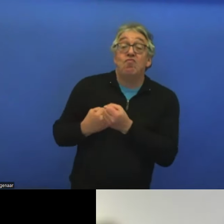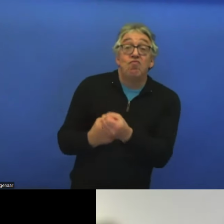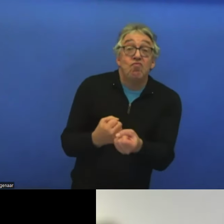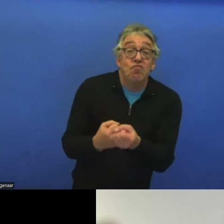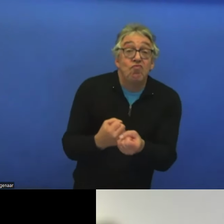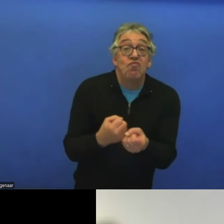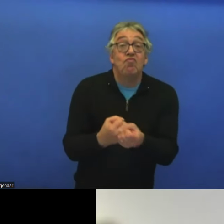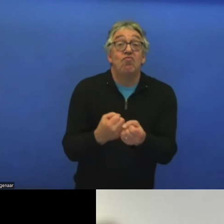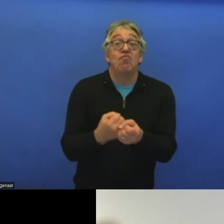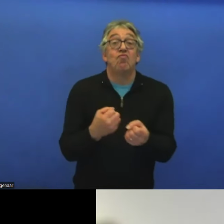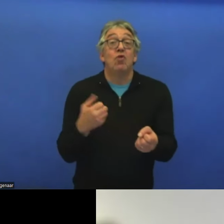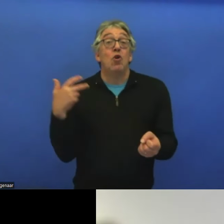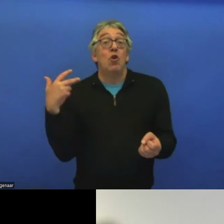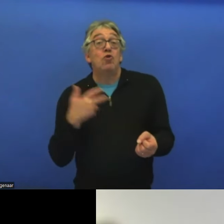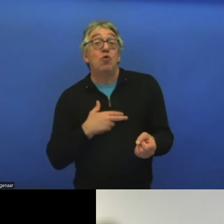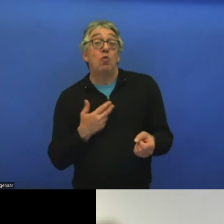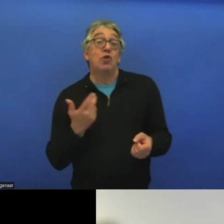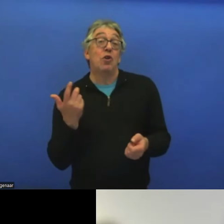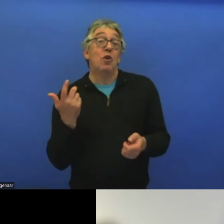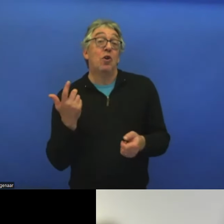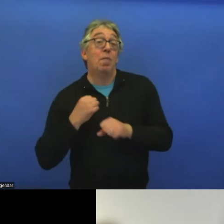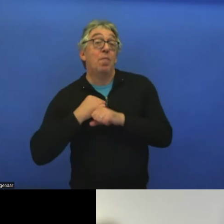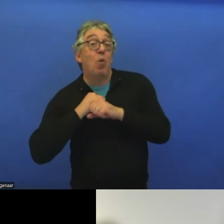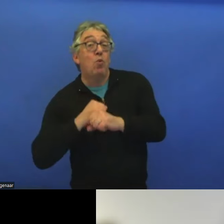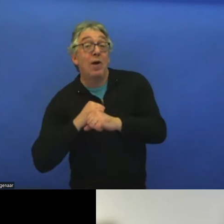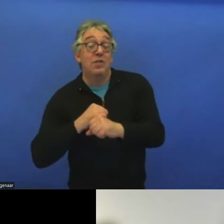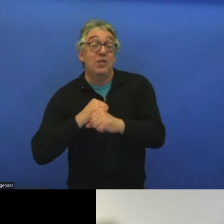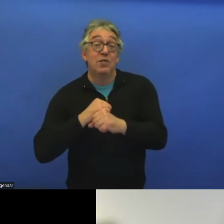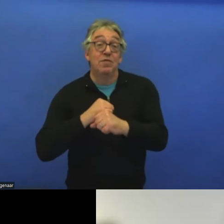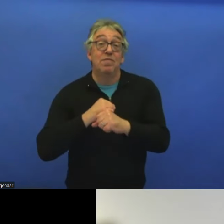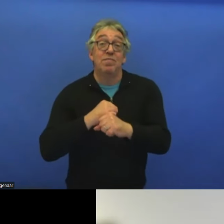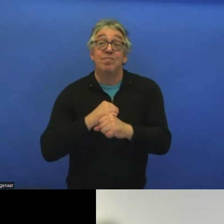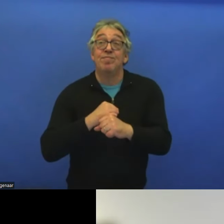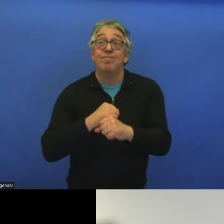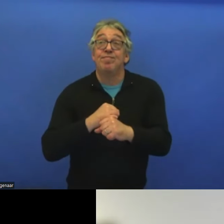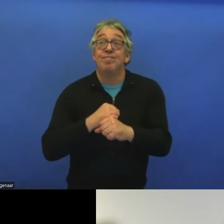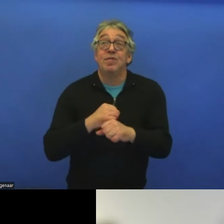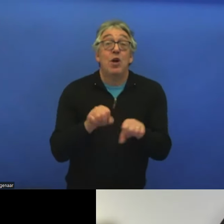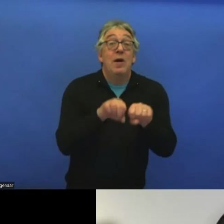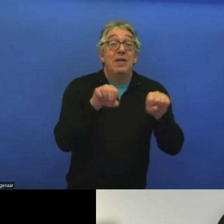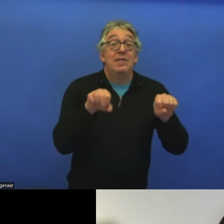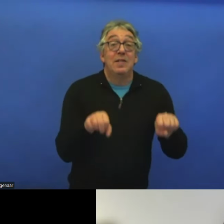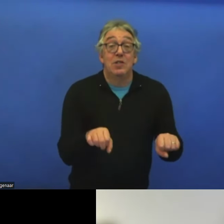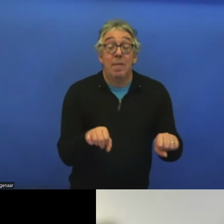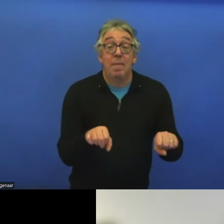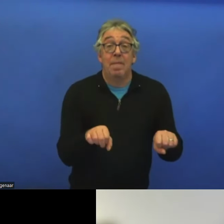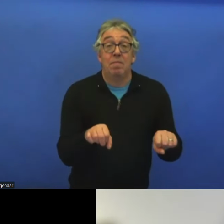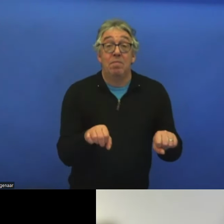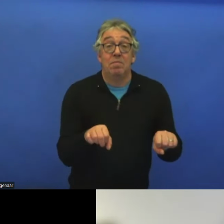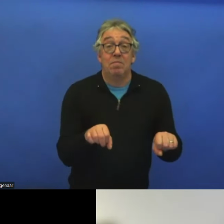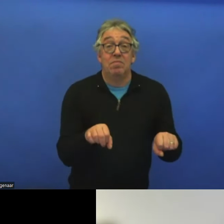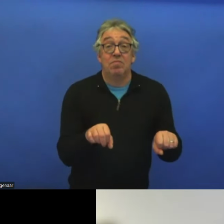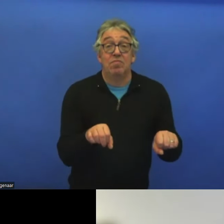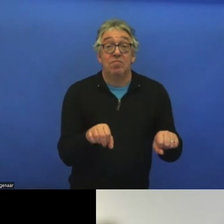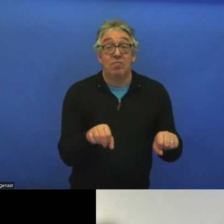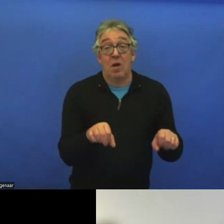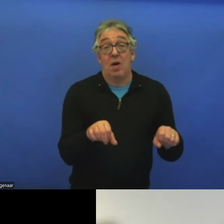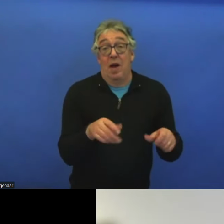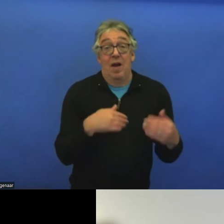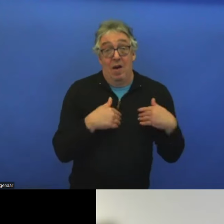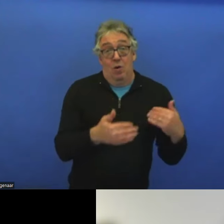stakeholders, and sometimes it can be through as well referral through health stakeholders or